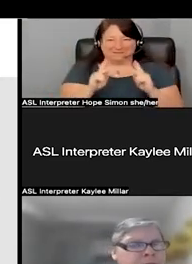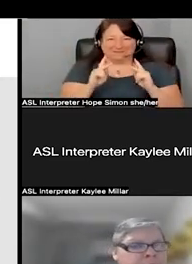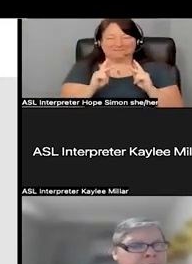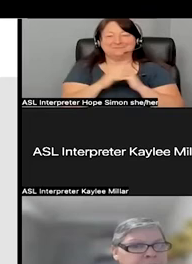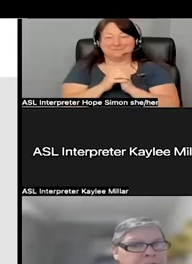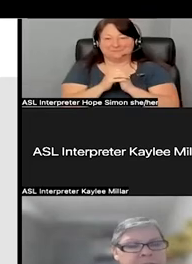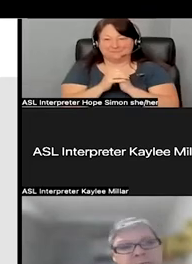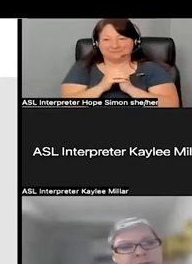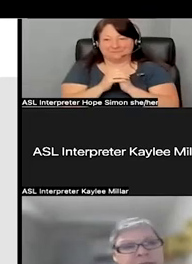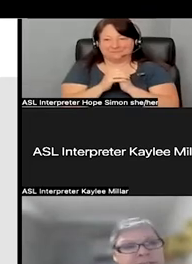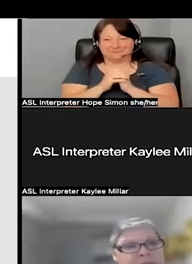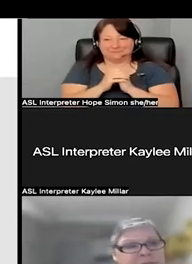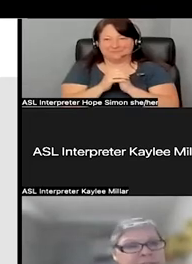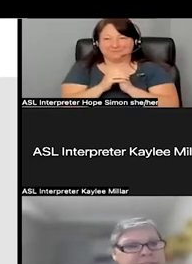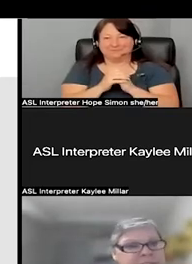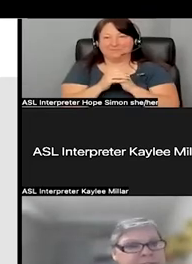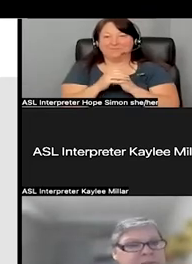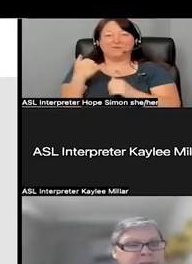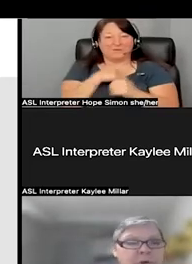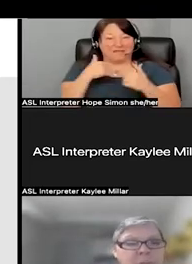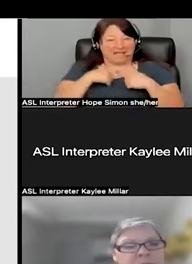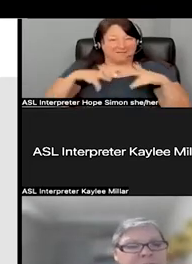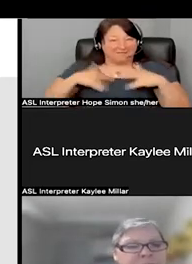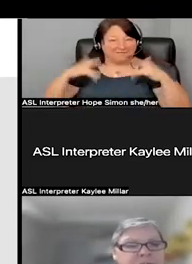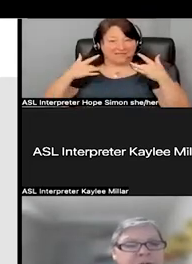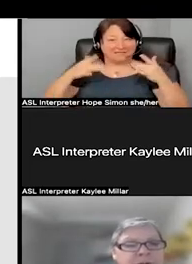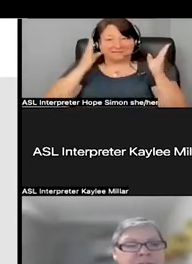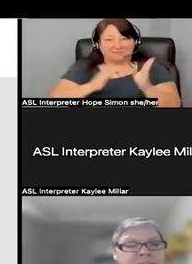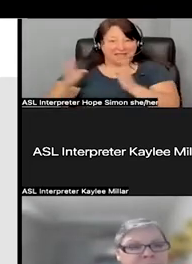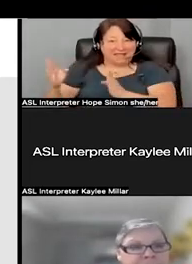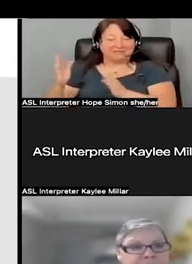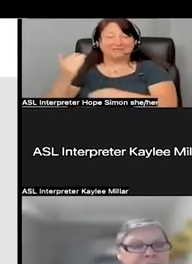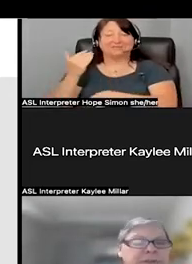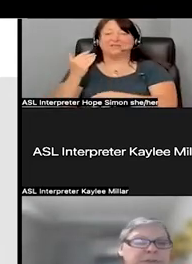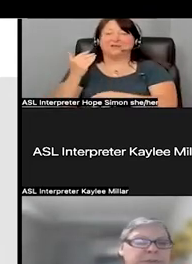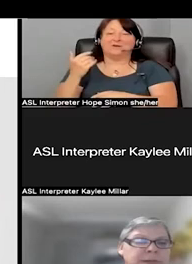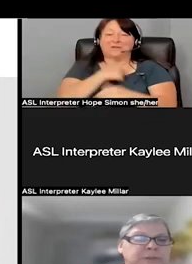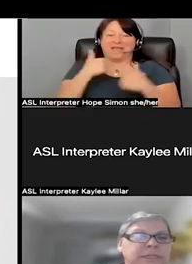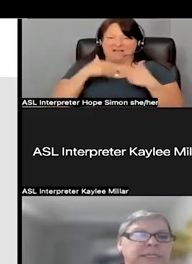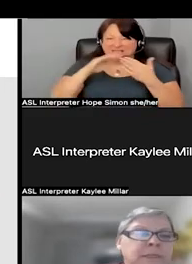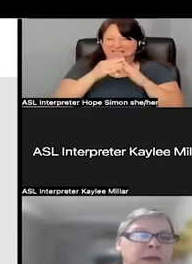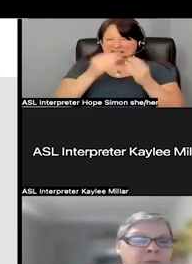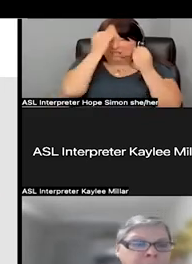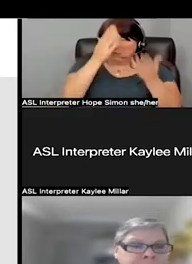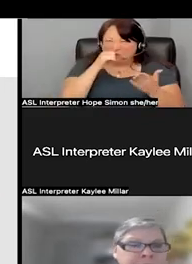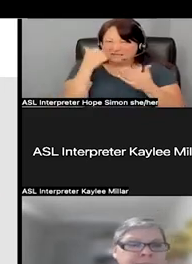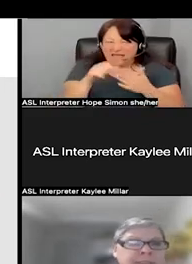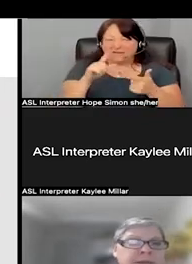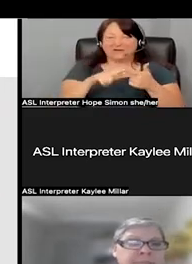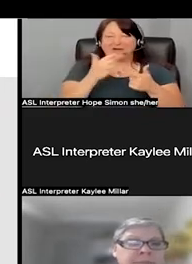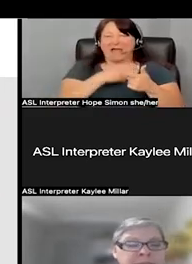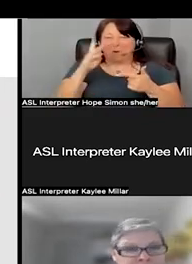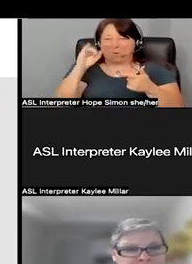then certainly we've got some events scheduled. So our marketing efforts are our city newsletter that goes out regularly, our